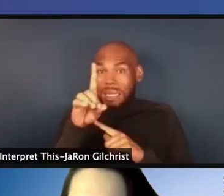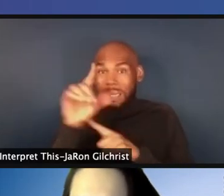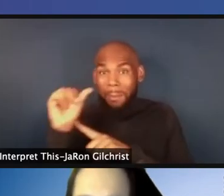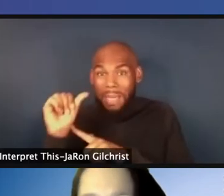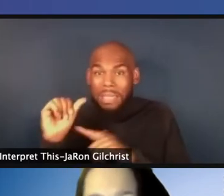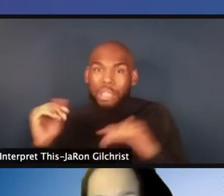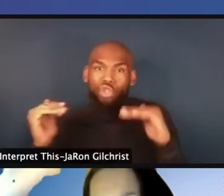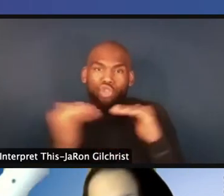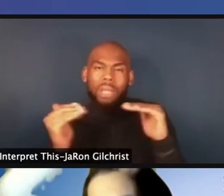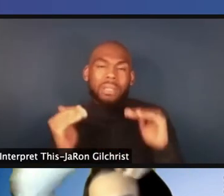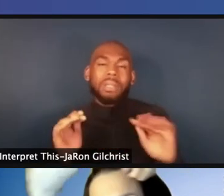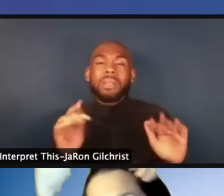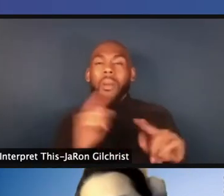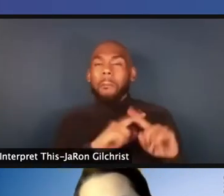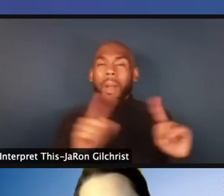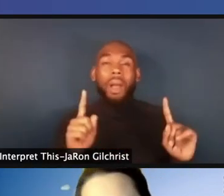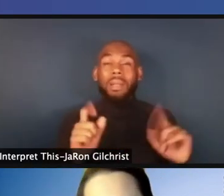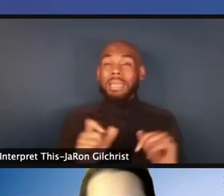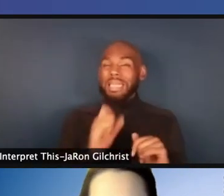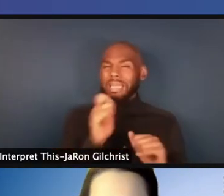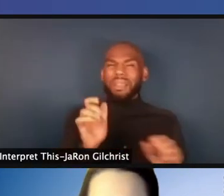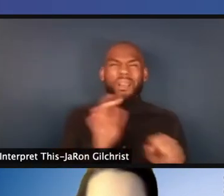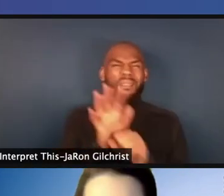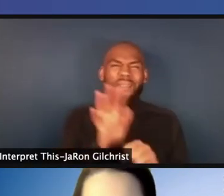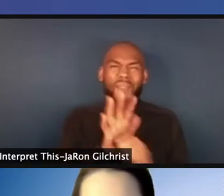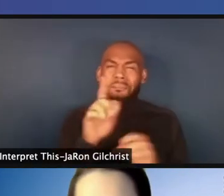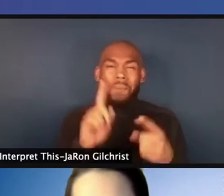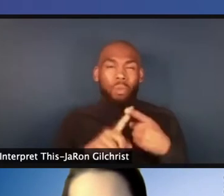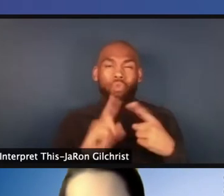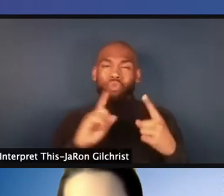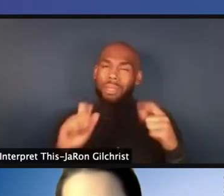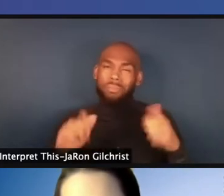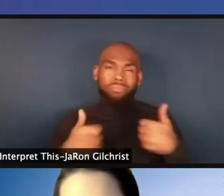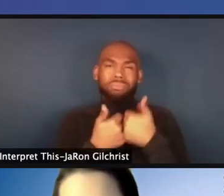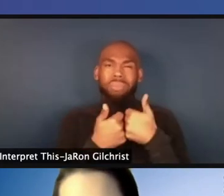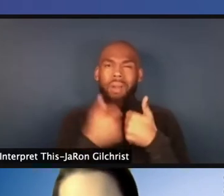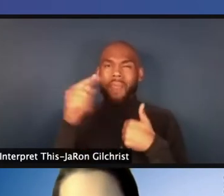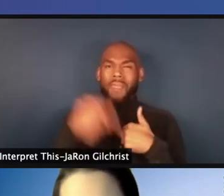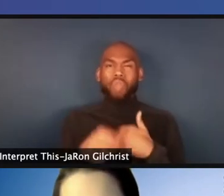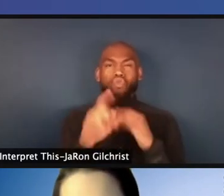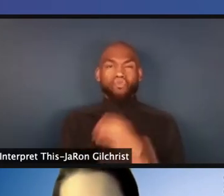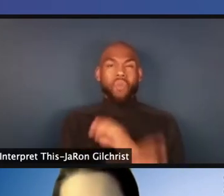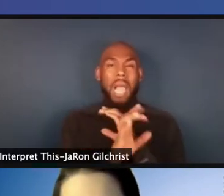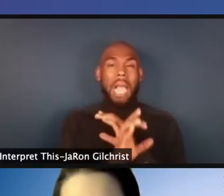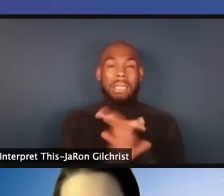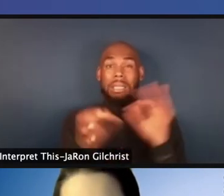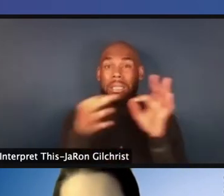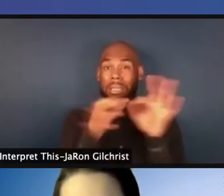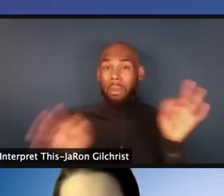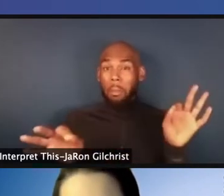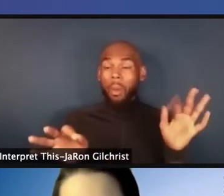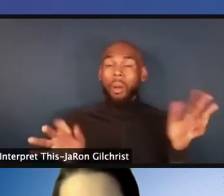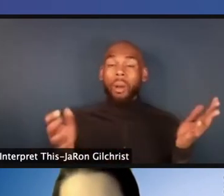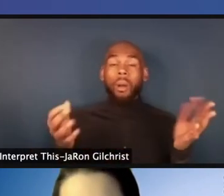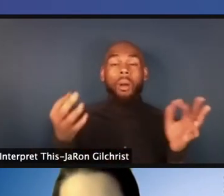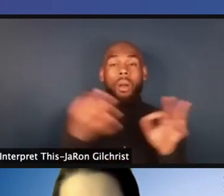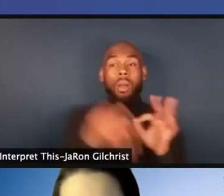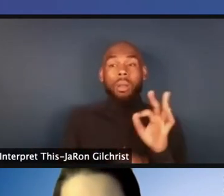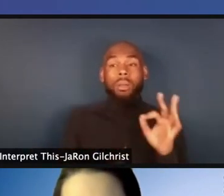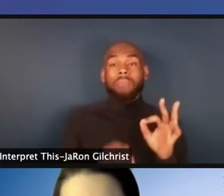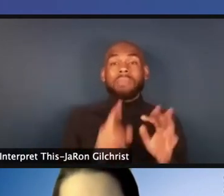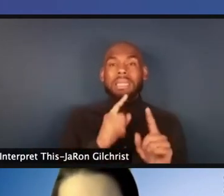it ever be enough to combat the crisis. So yeah, just calling it as it is, being very plain and simple, the climate crisis is a direct result of